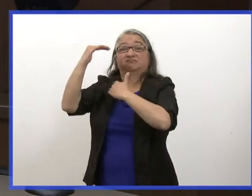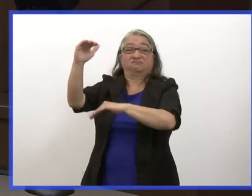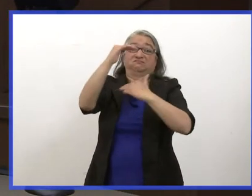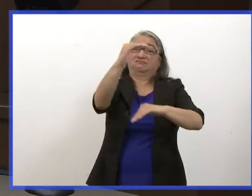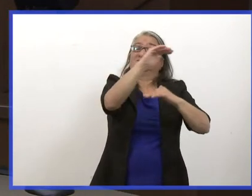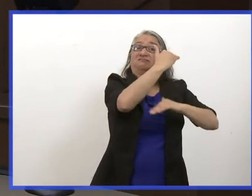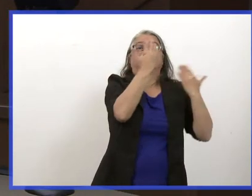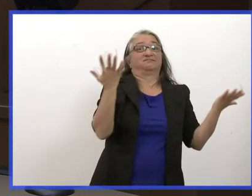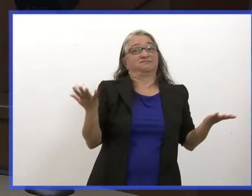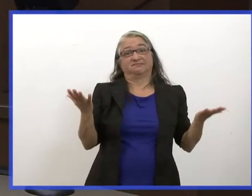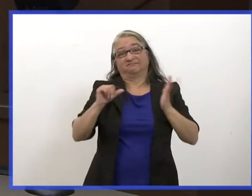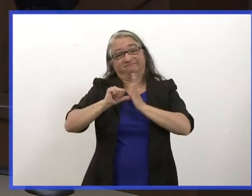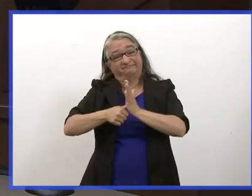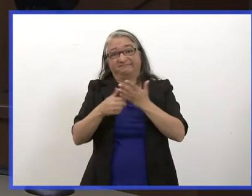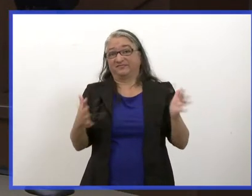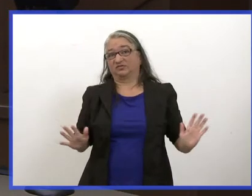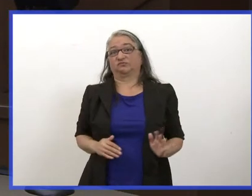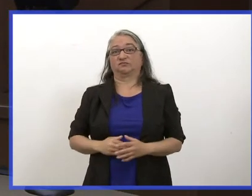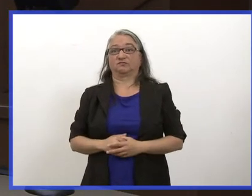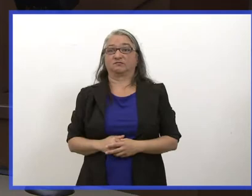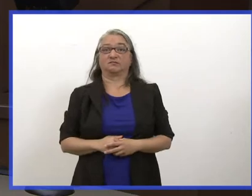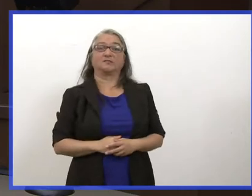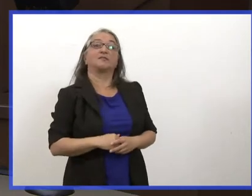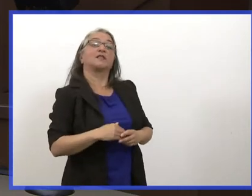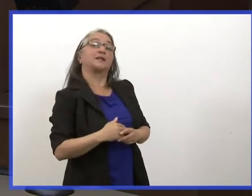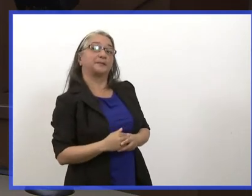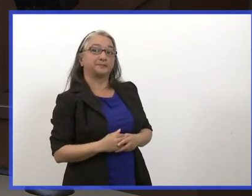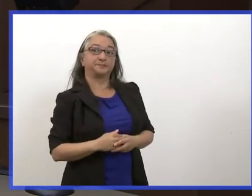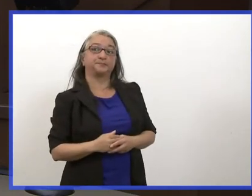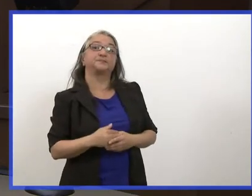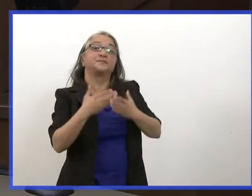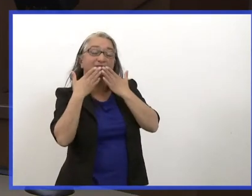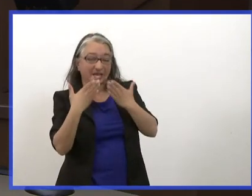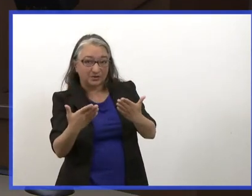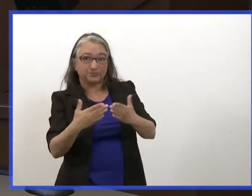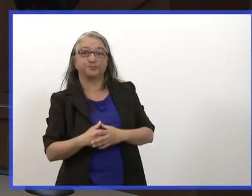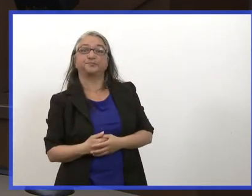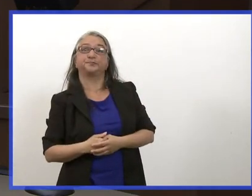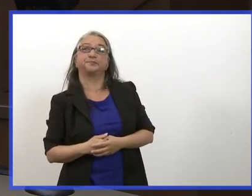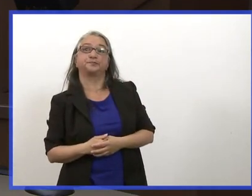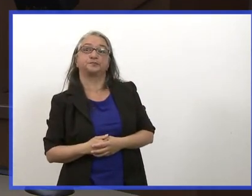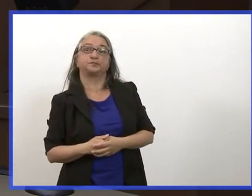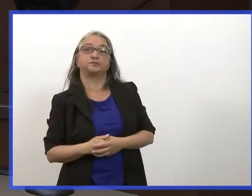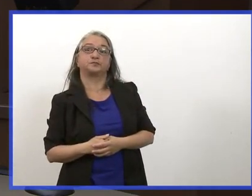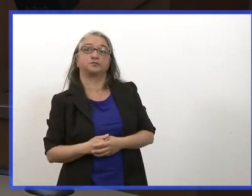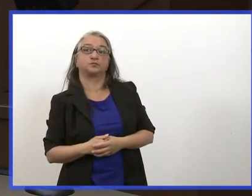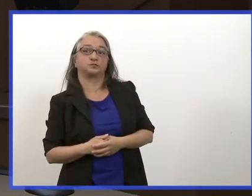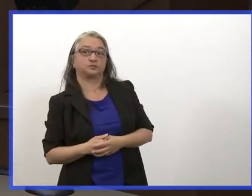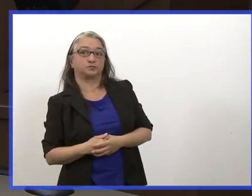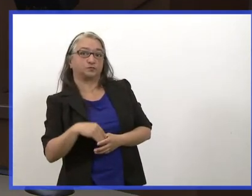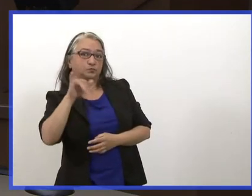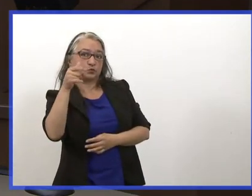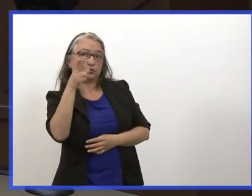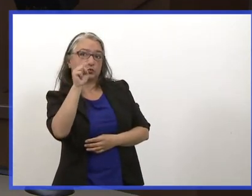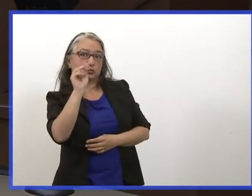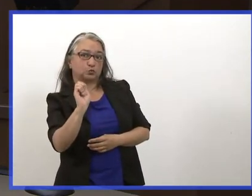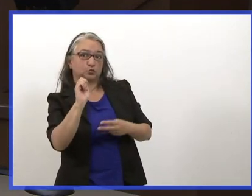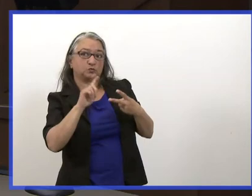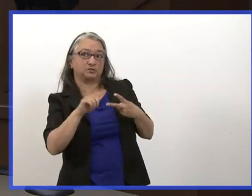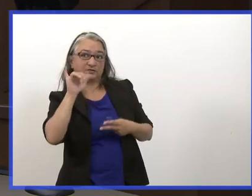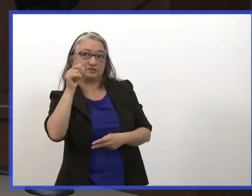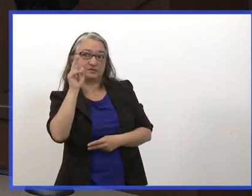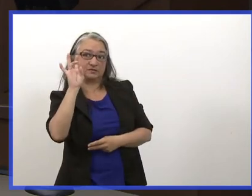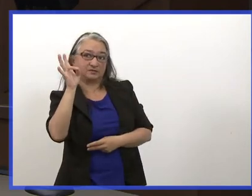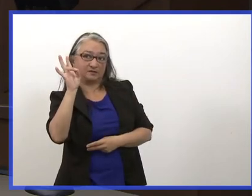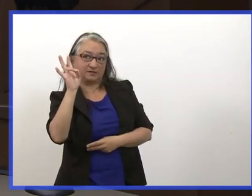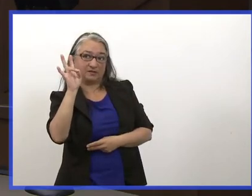Thanks. And that June 7th and June 9th return date to school is very close to the end of the year. Why wasn't it decided to go remote for the